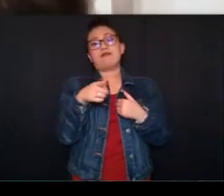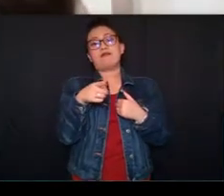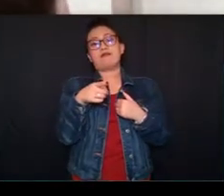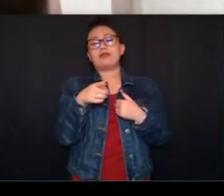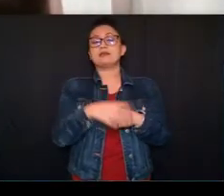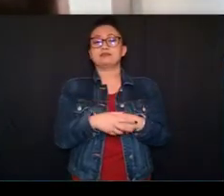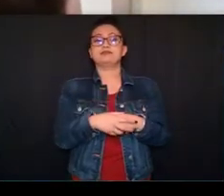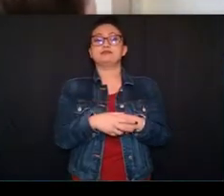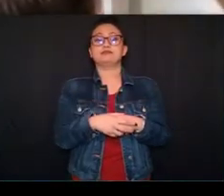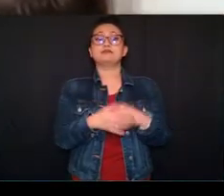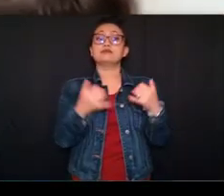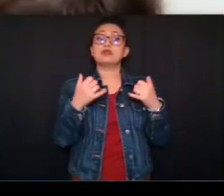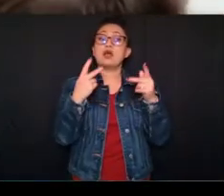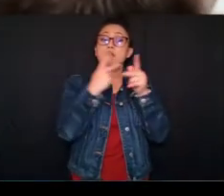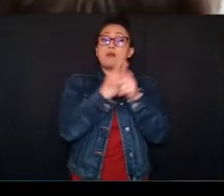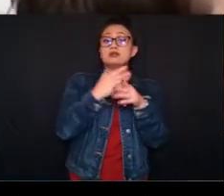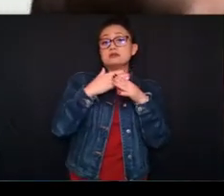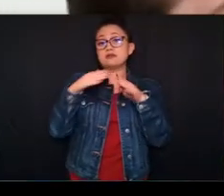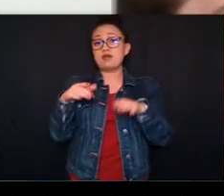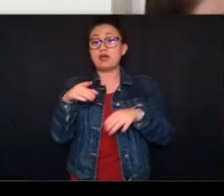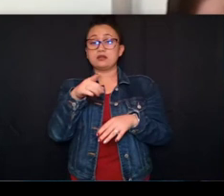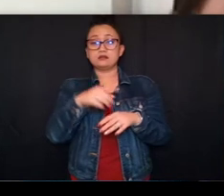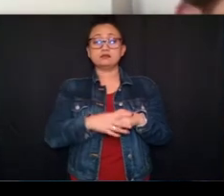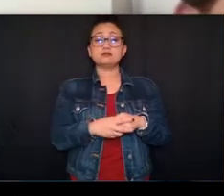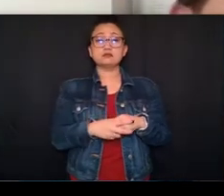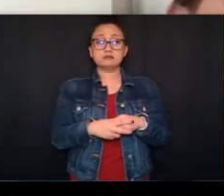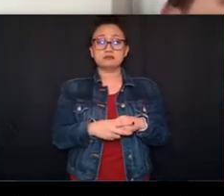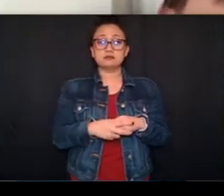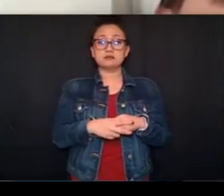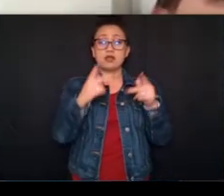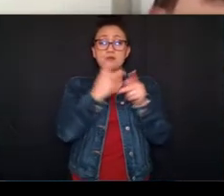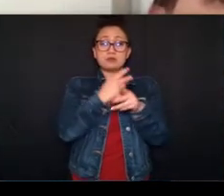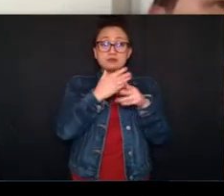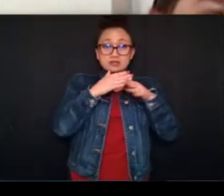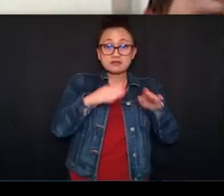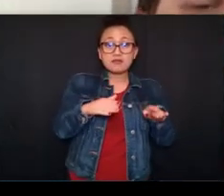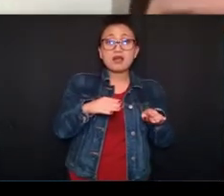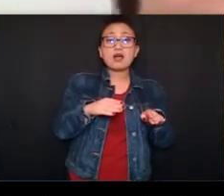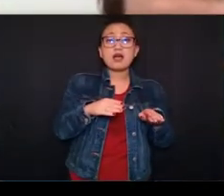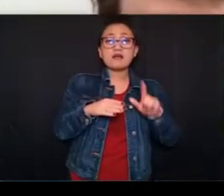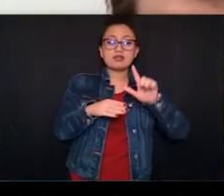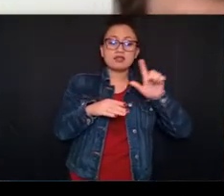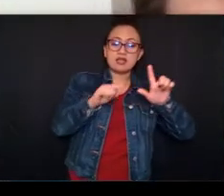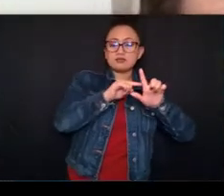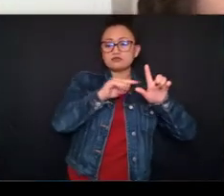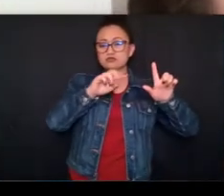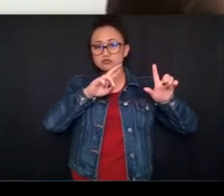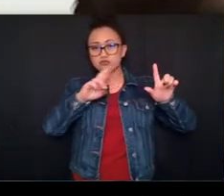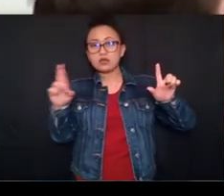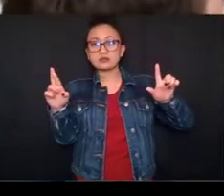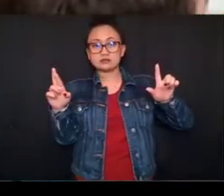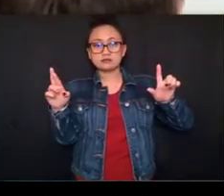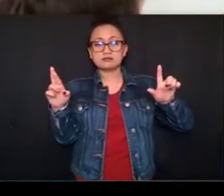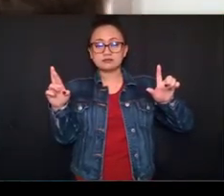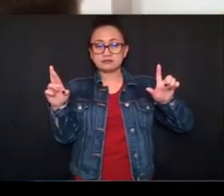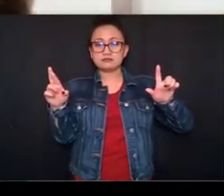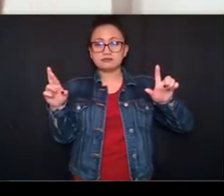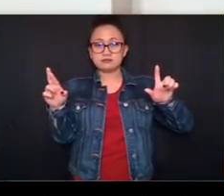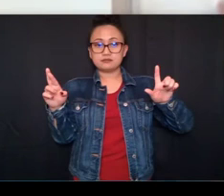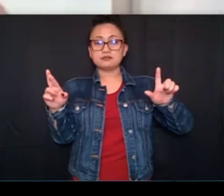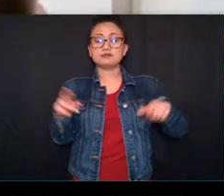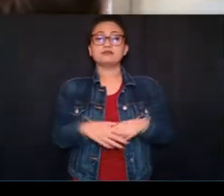that. Then we look for multiplying and dividing. Now, we do multiplying and dividing left to right. We do multiplying and dividing left to